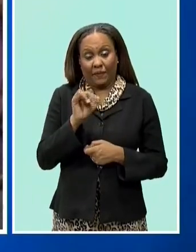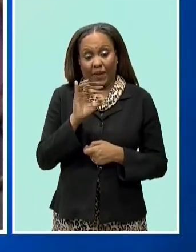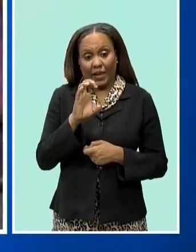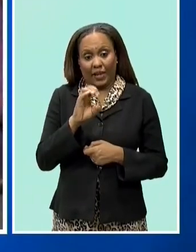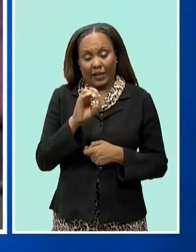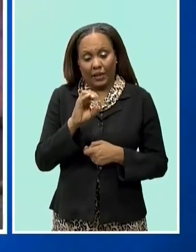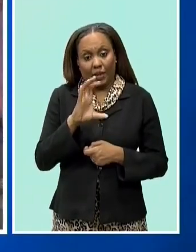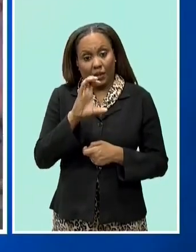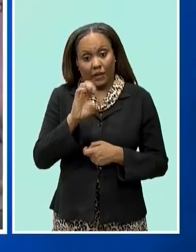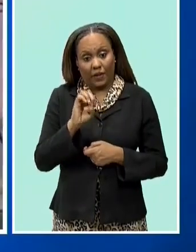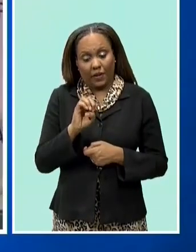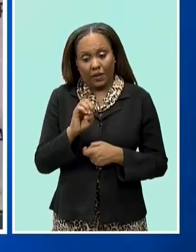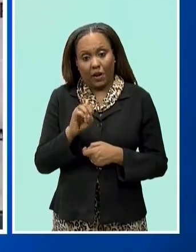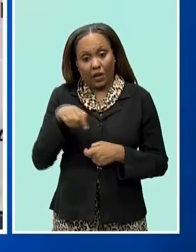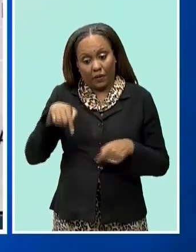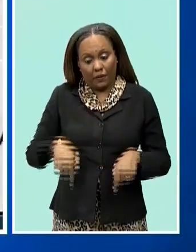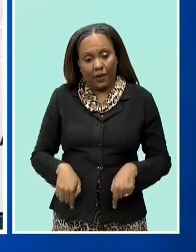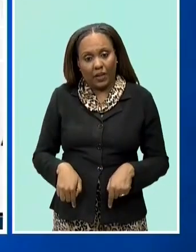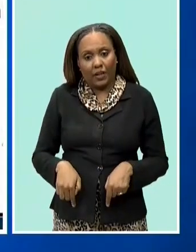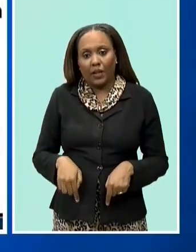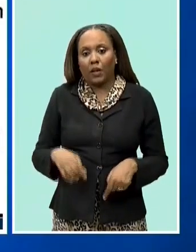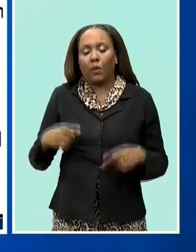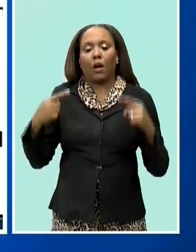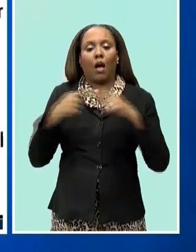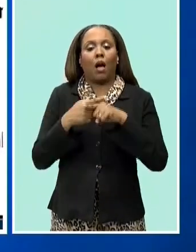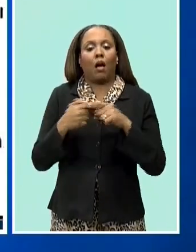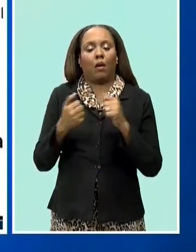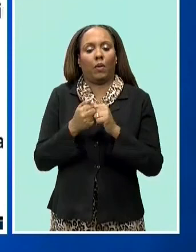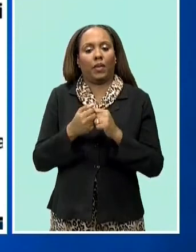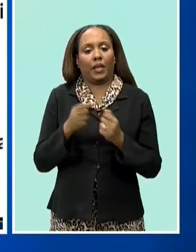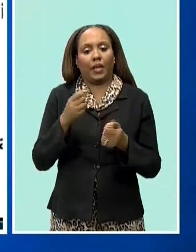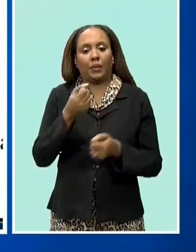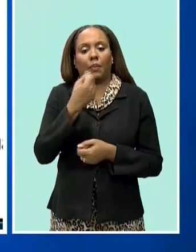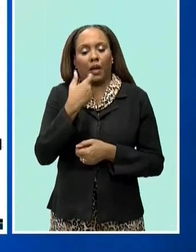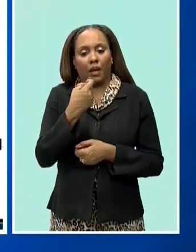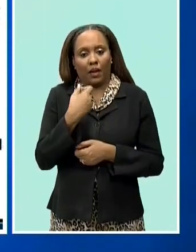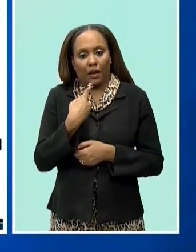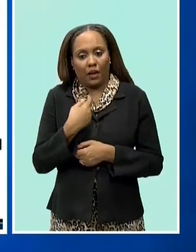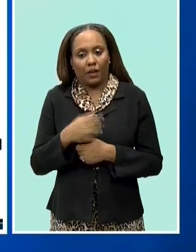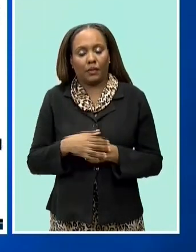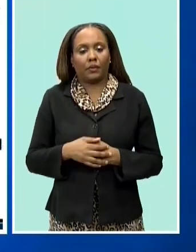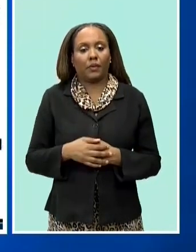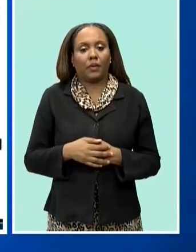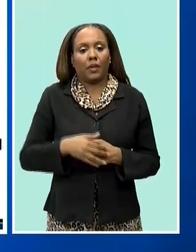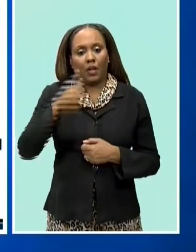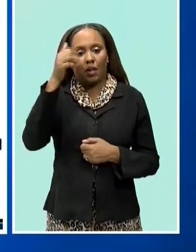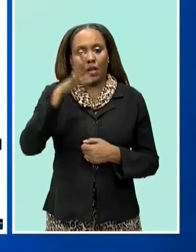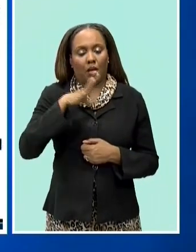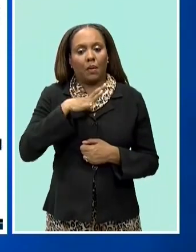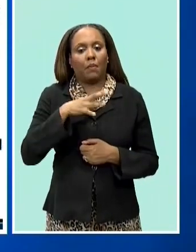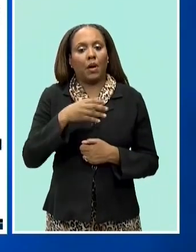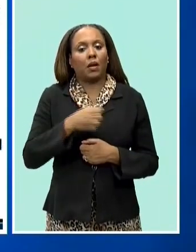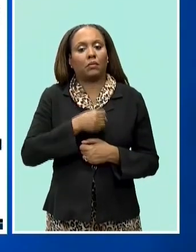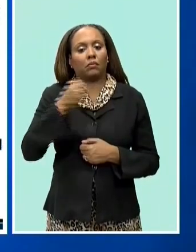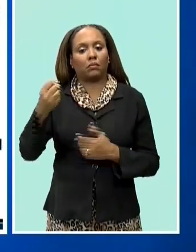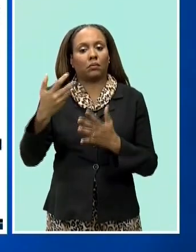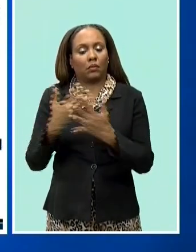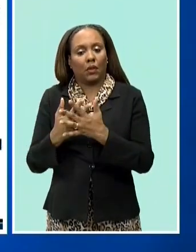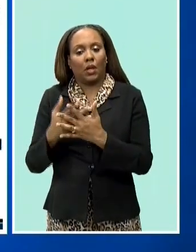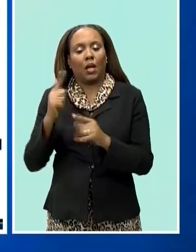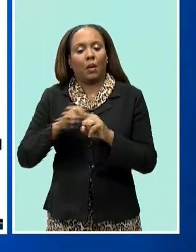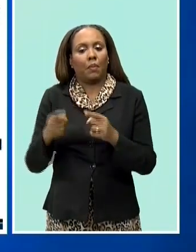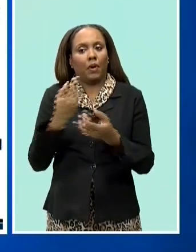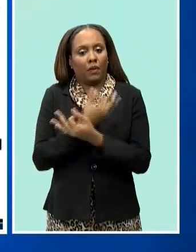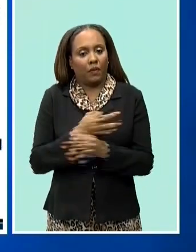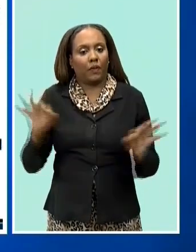interference with his medication. Keynes served a term of imprisonment after committing a serious sex offense on a woman and was released on June 24th